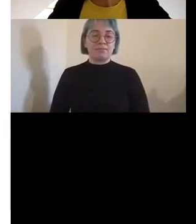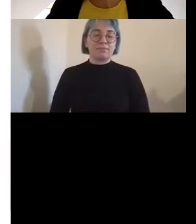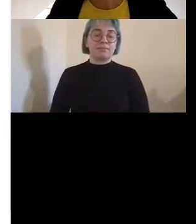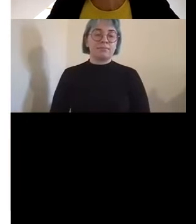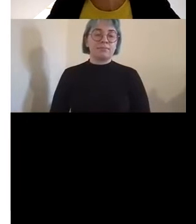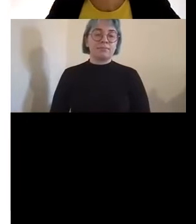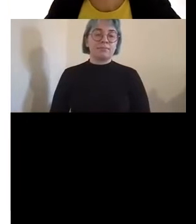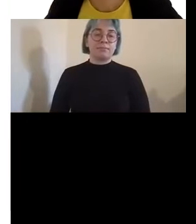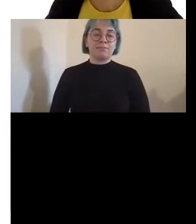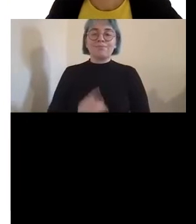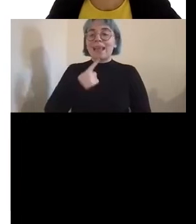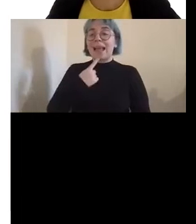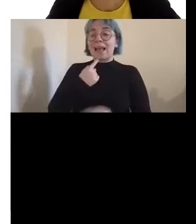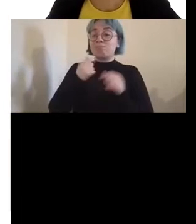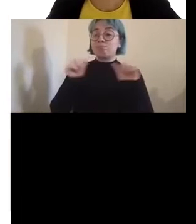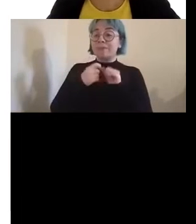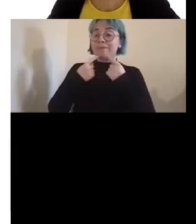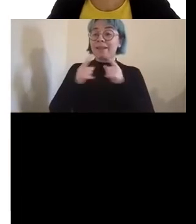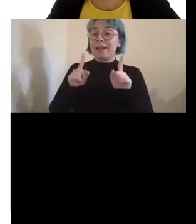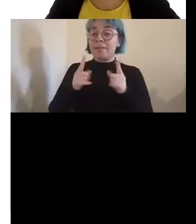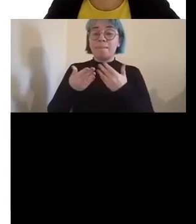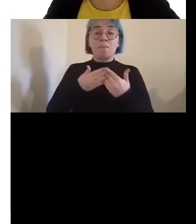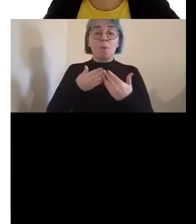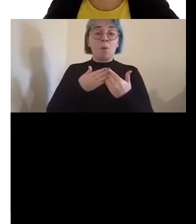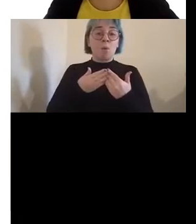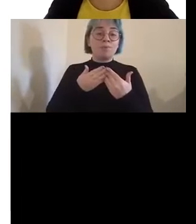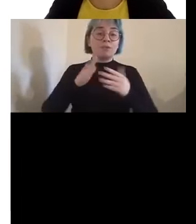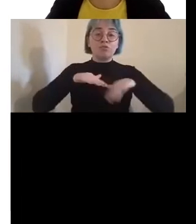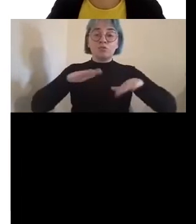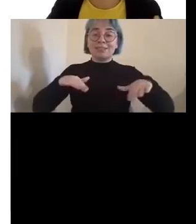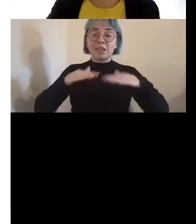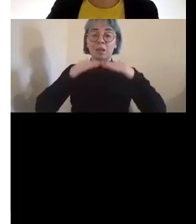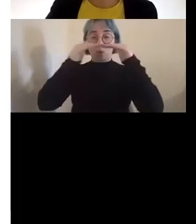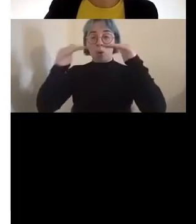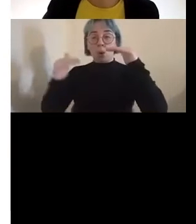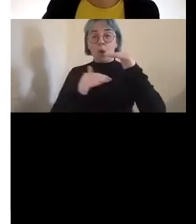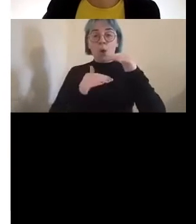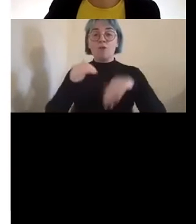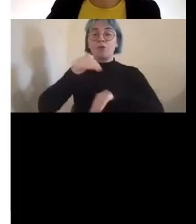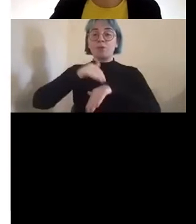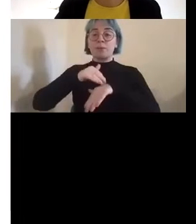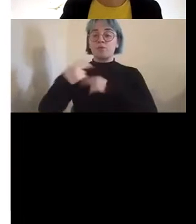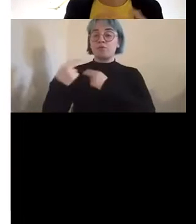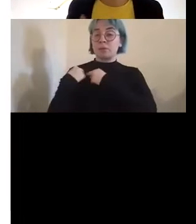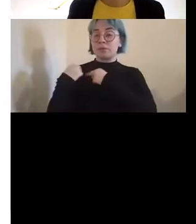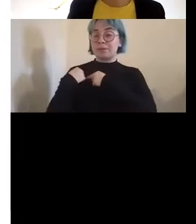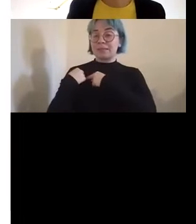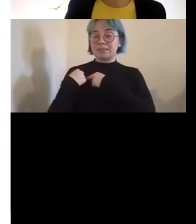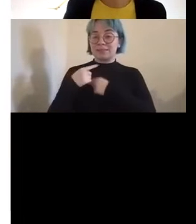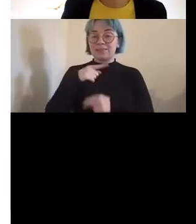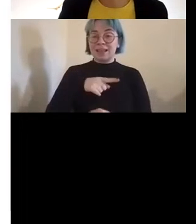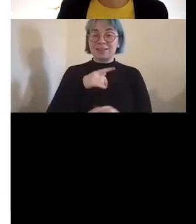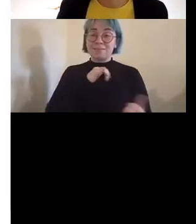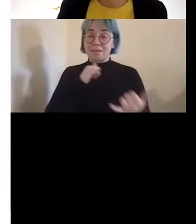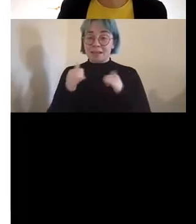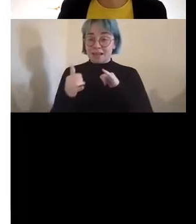So let me just mention a bit more about children below the age of criminal responsibility, as that may be sometimes